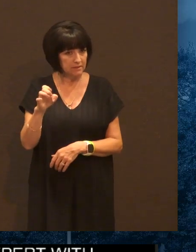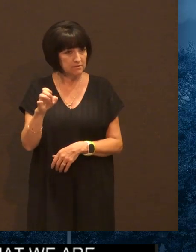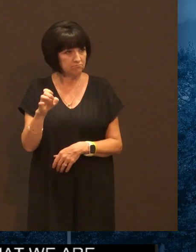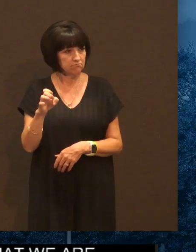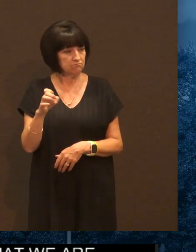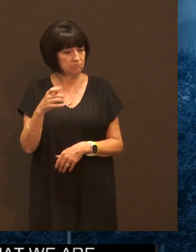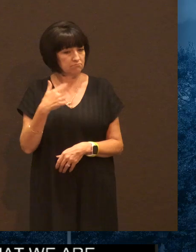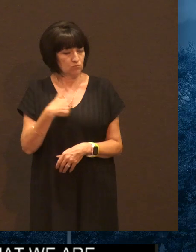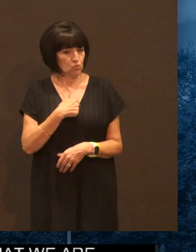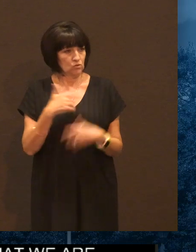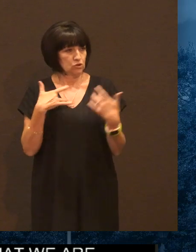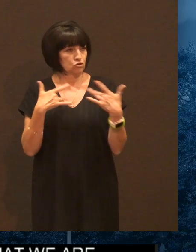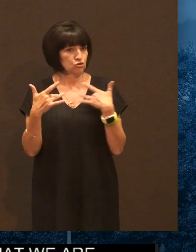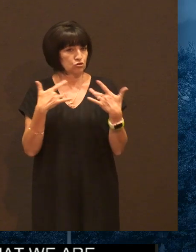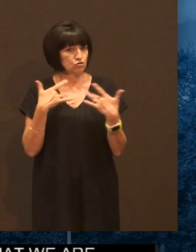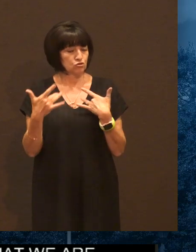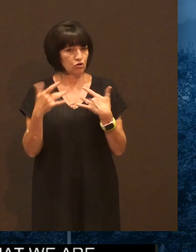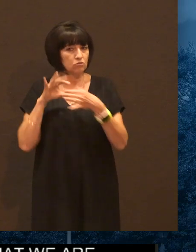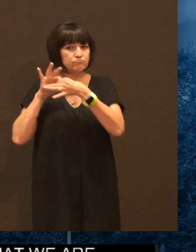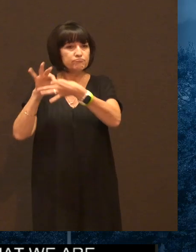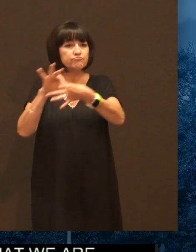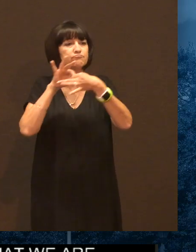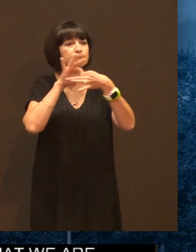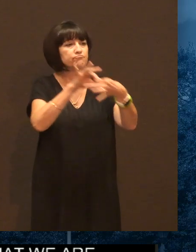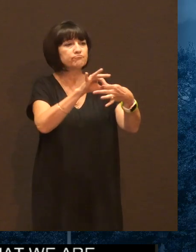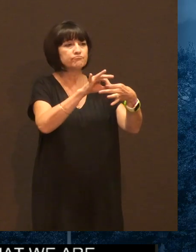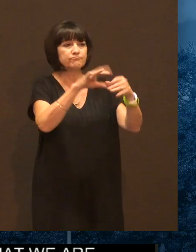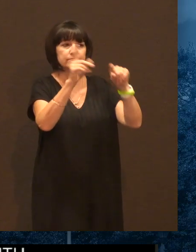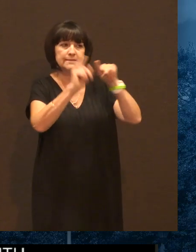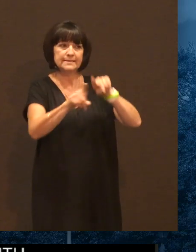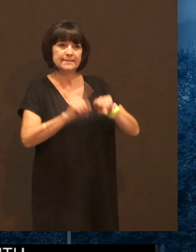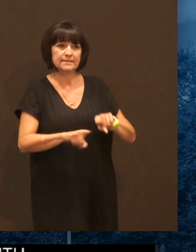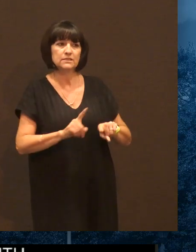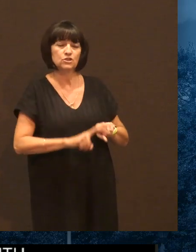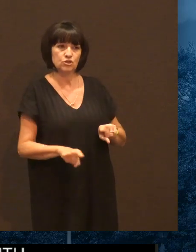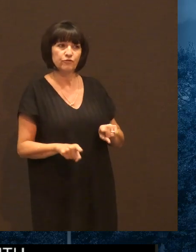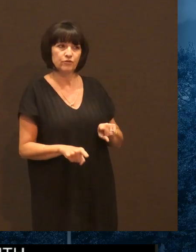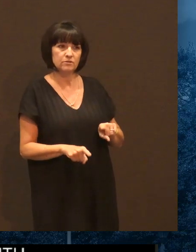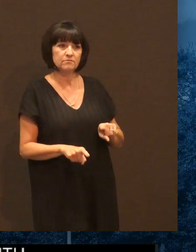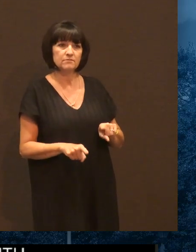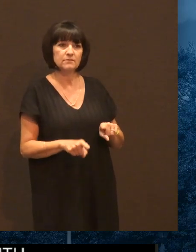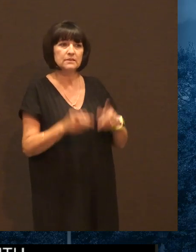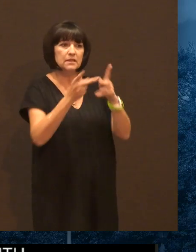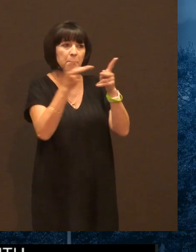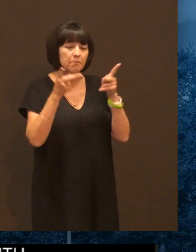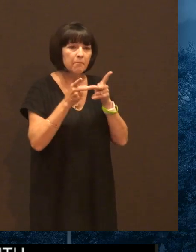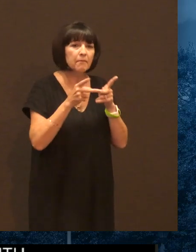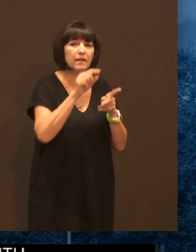different elements on our dashboard, just because with